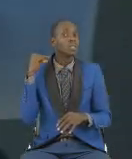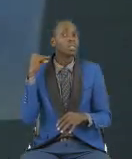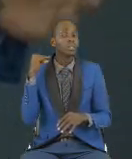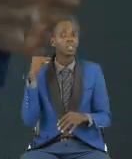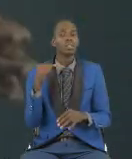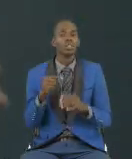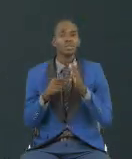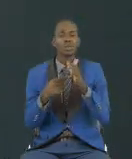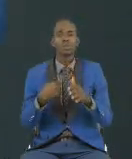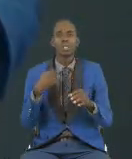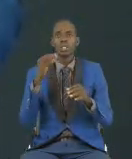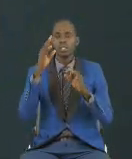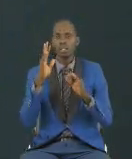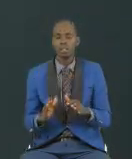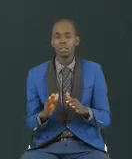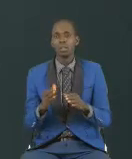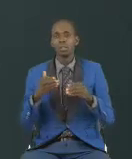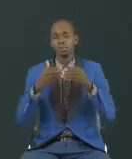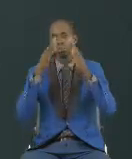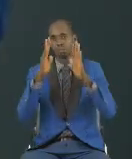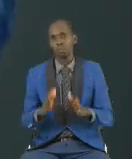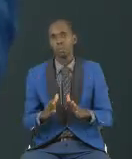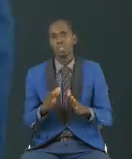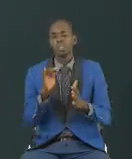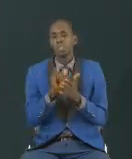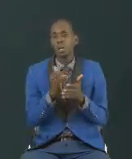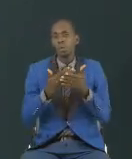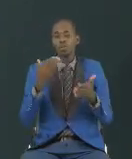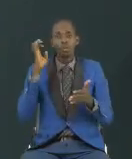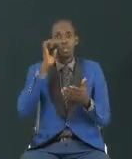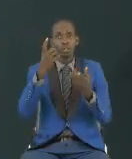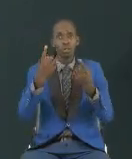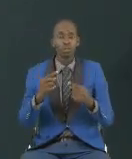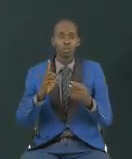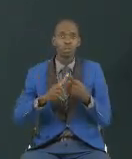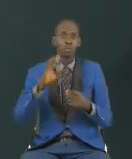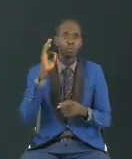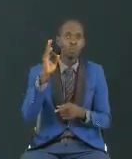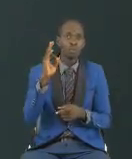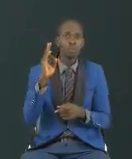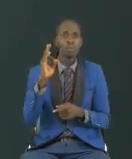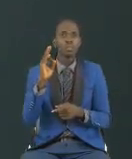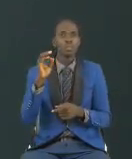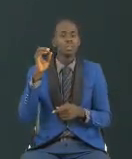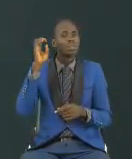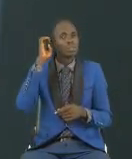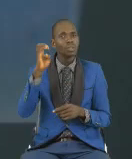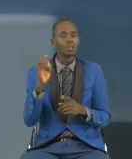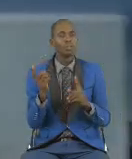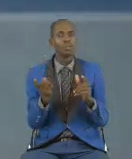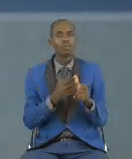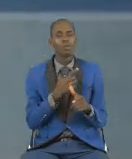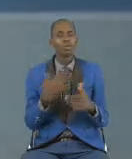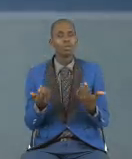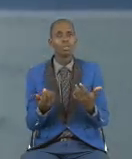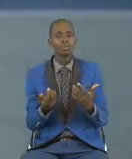leader. Show me a preacher that, you know, before he comes to preach, he's socializing, shaking hands with